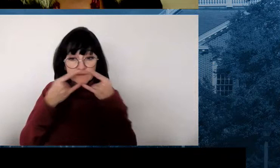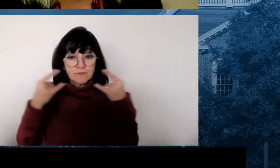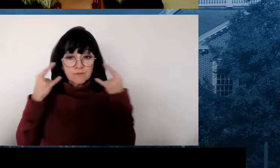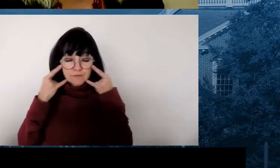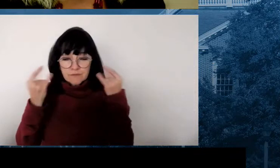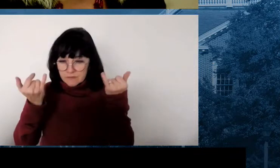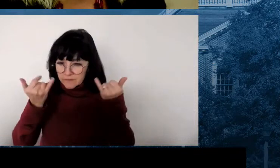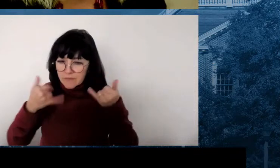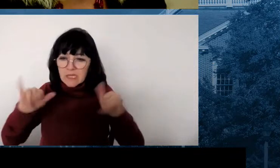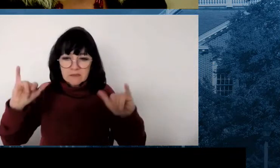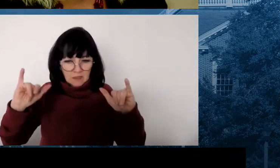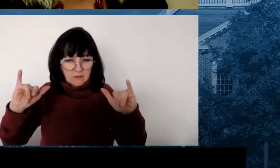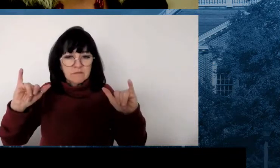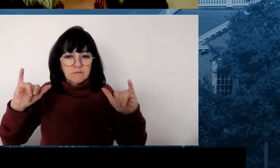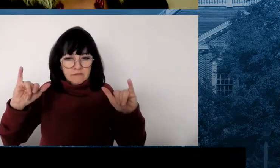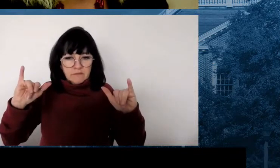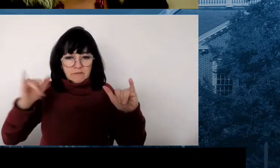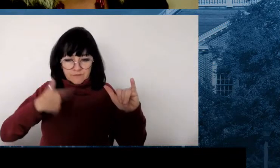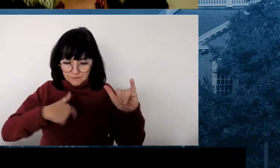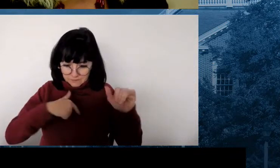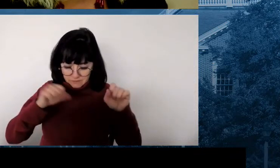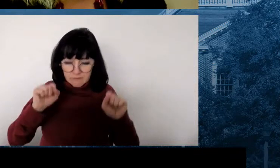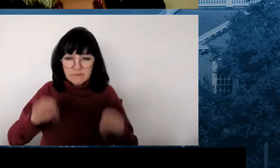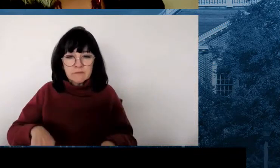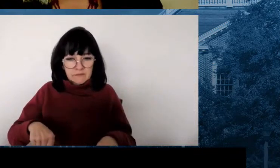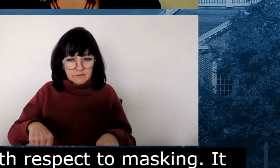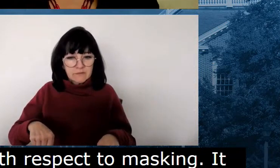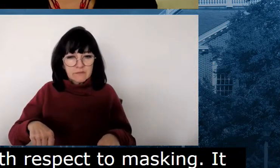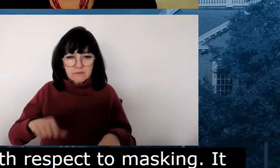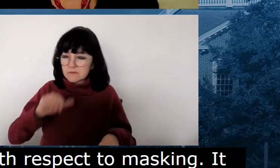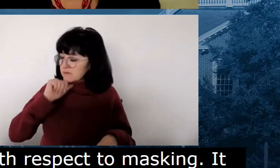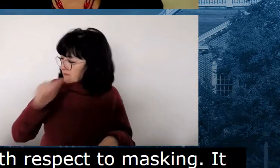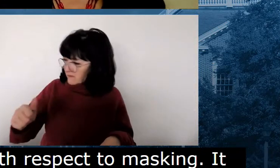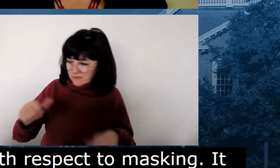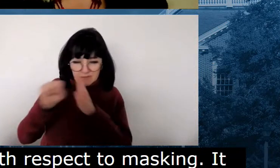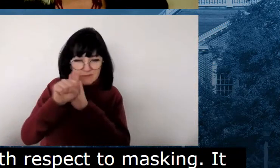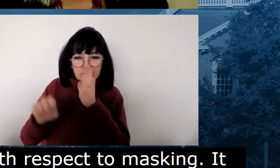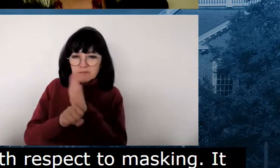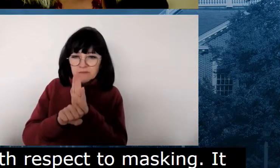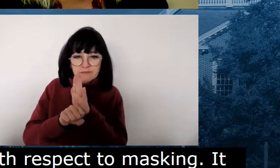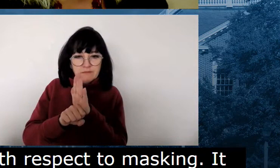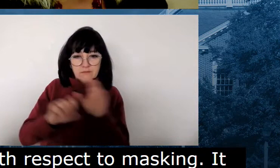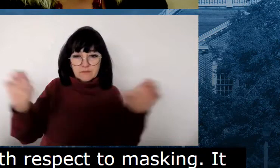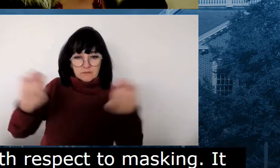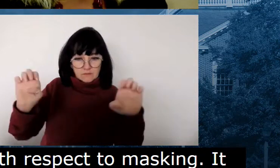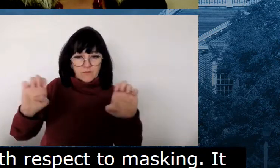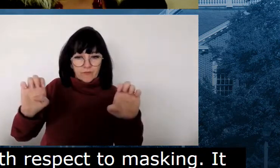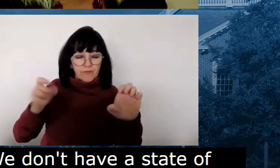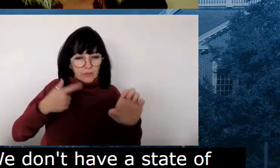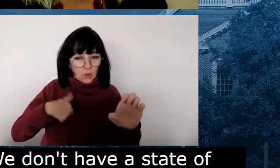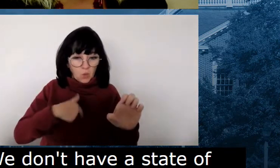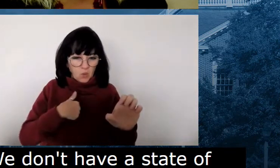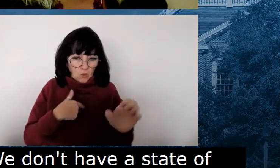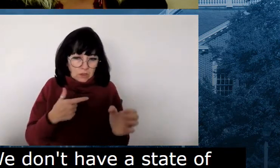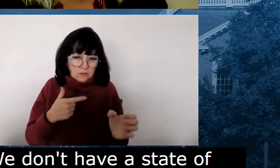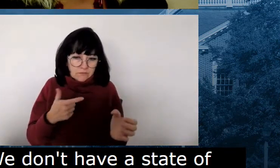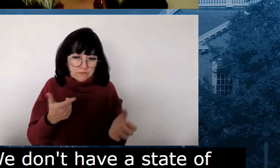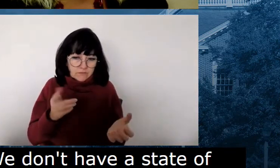remains something that we can do. We don't have a state of emergency, so we would have to reinstall that. There